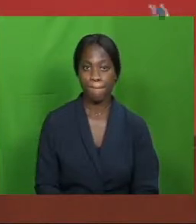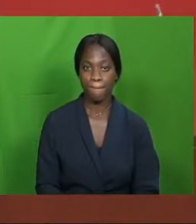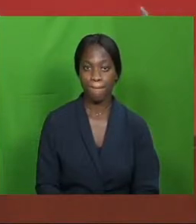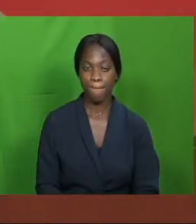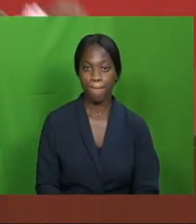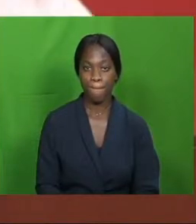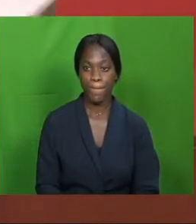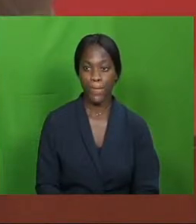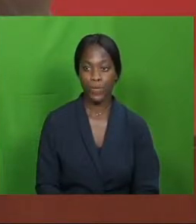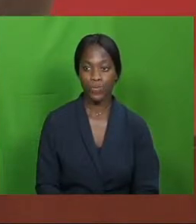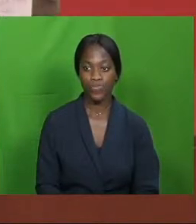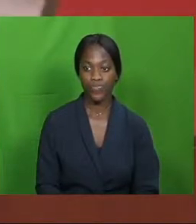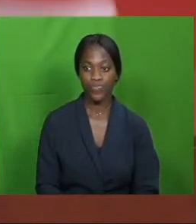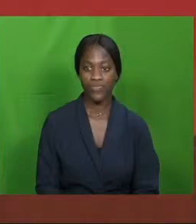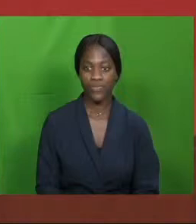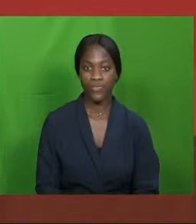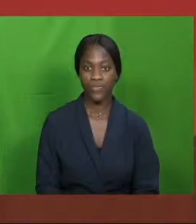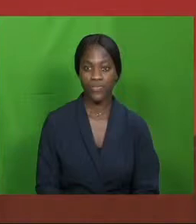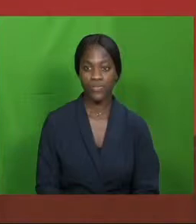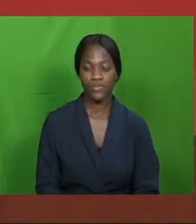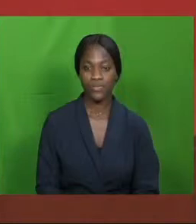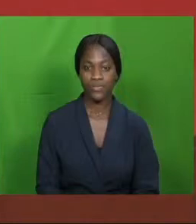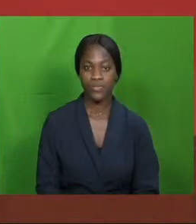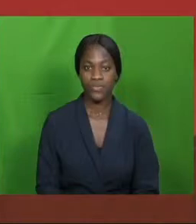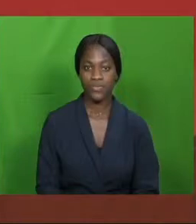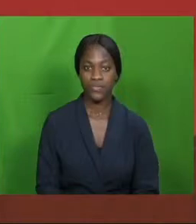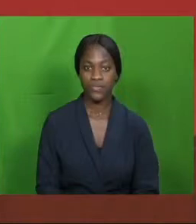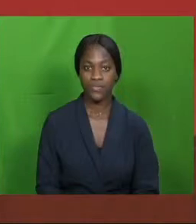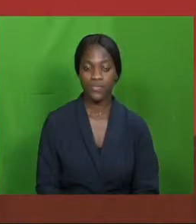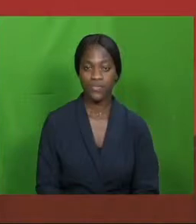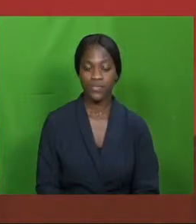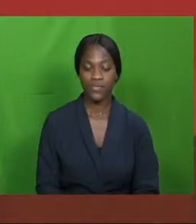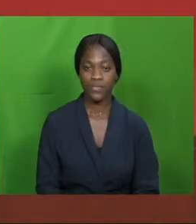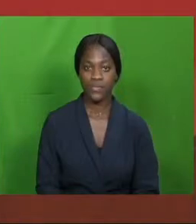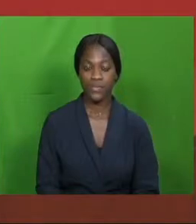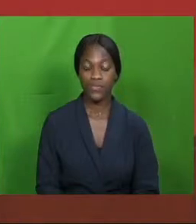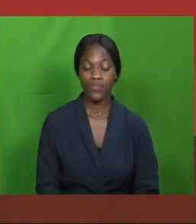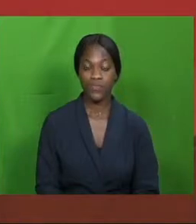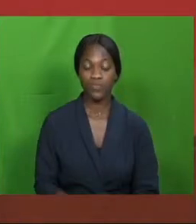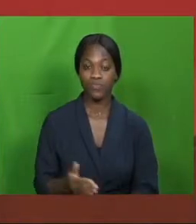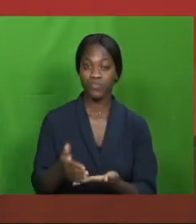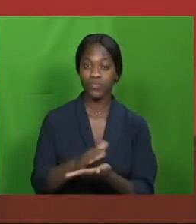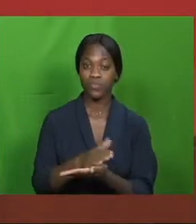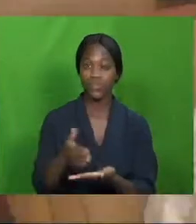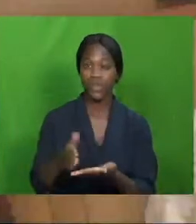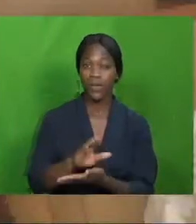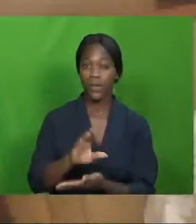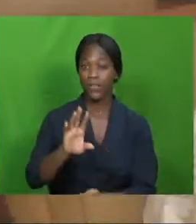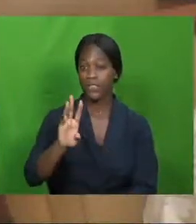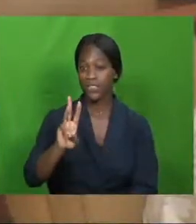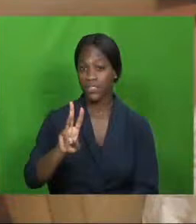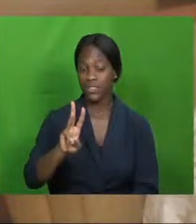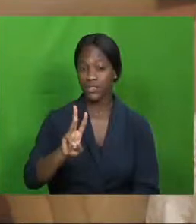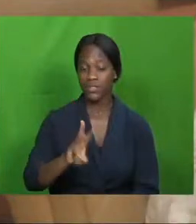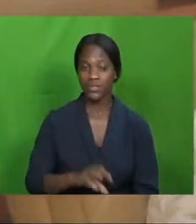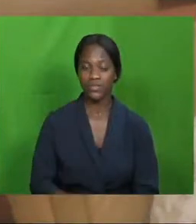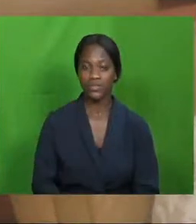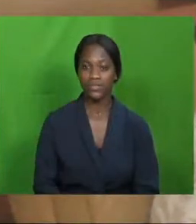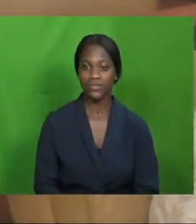Page 6.